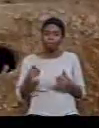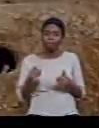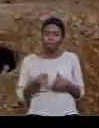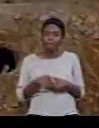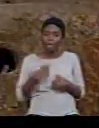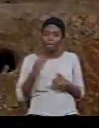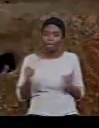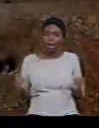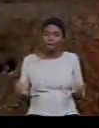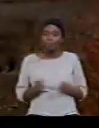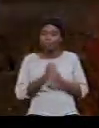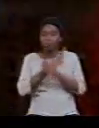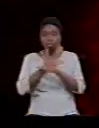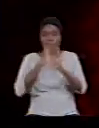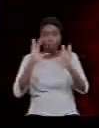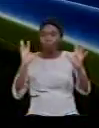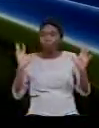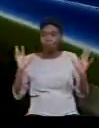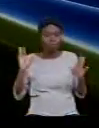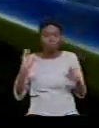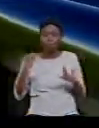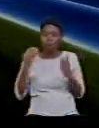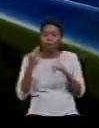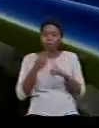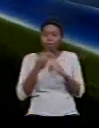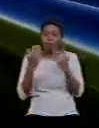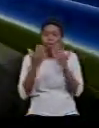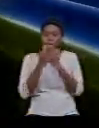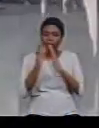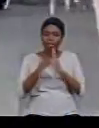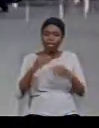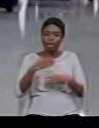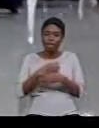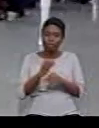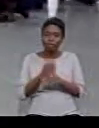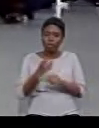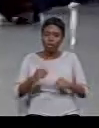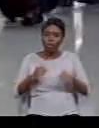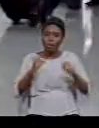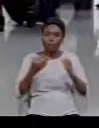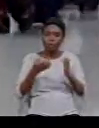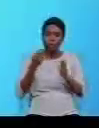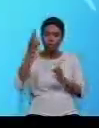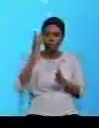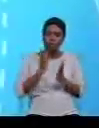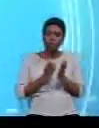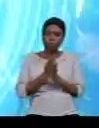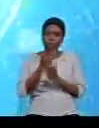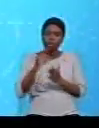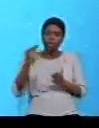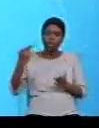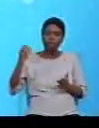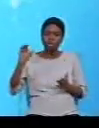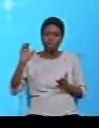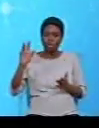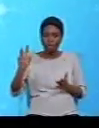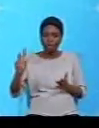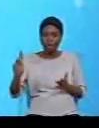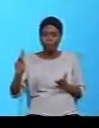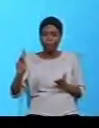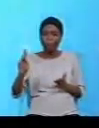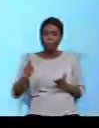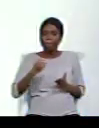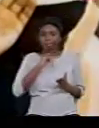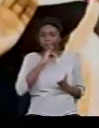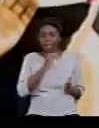dynamite that broke the day from darkness at creation, the power of God through the Global Crusade with Kumuyi GCK